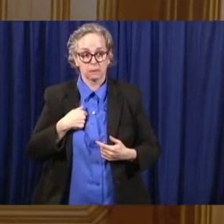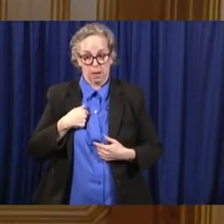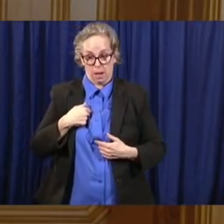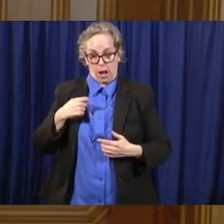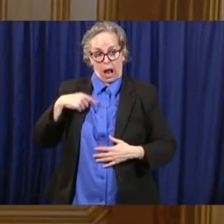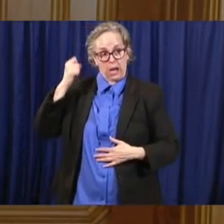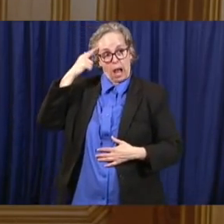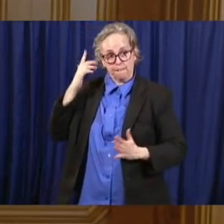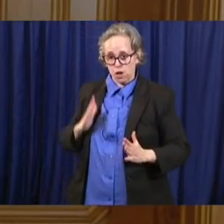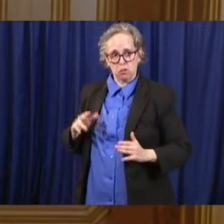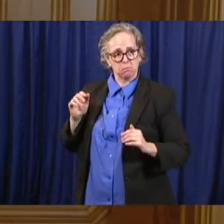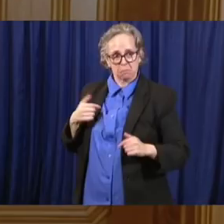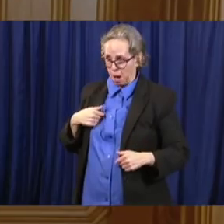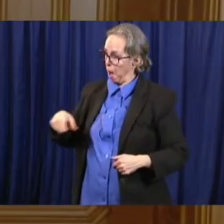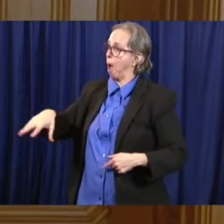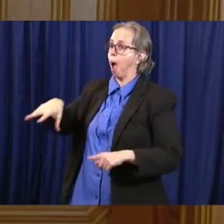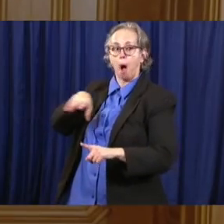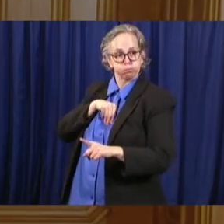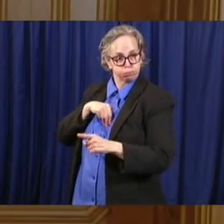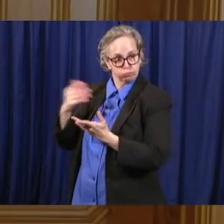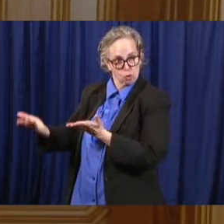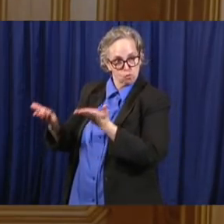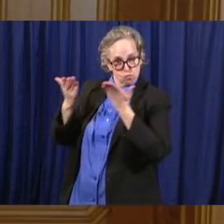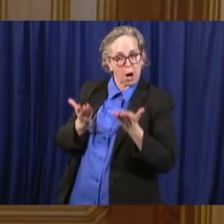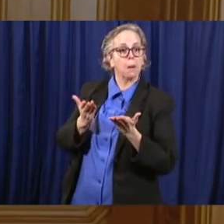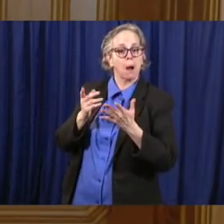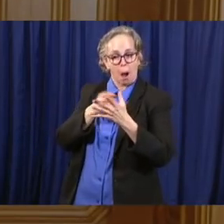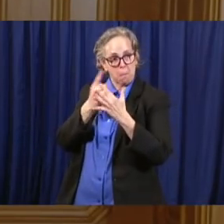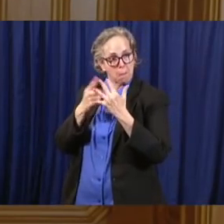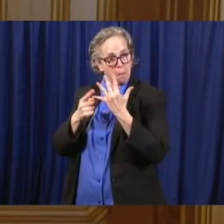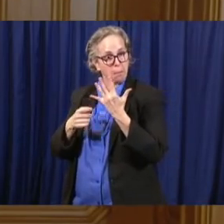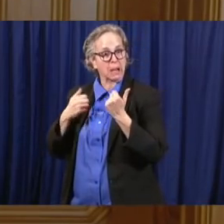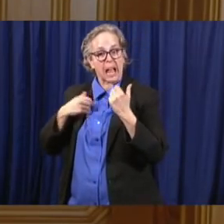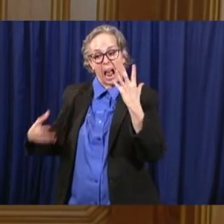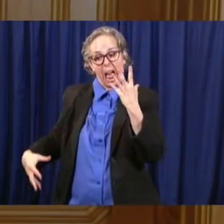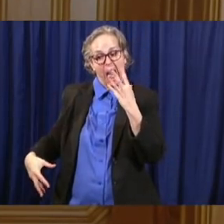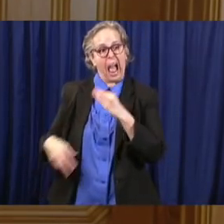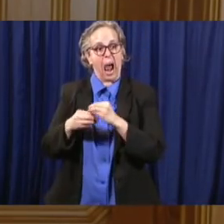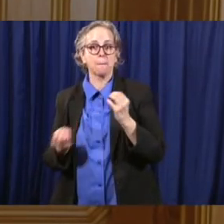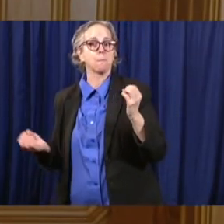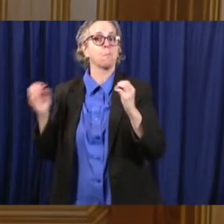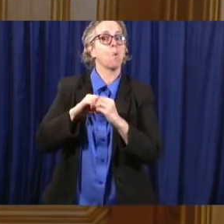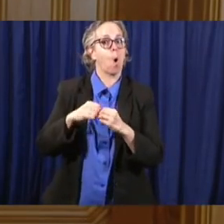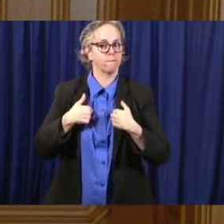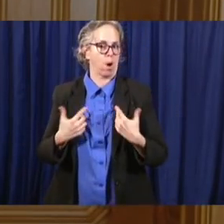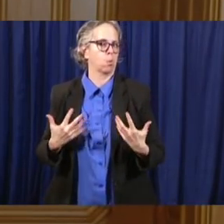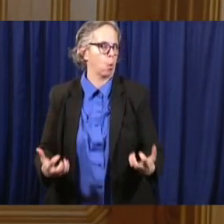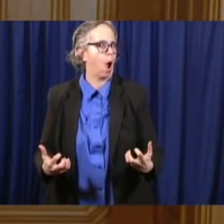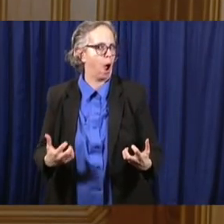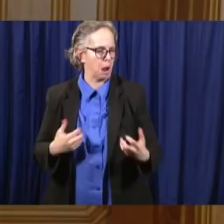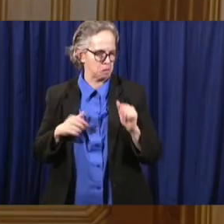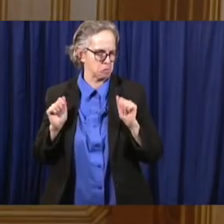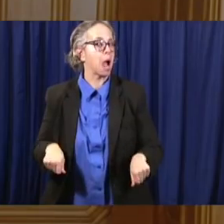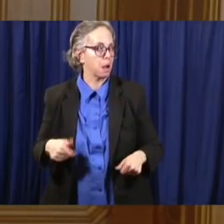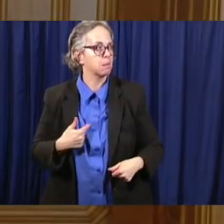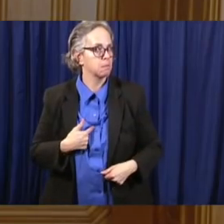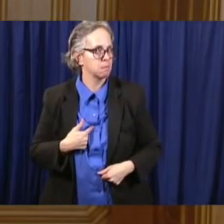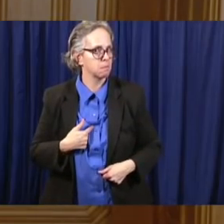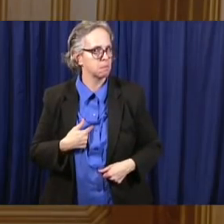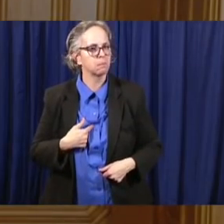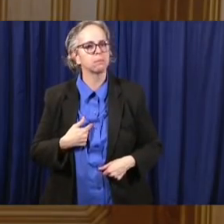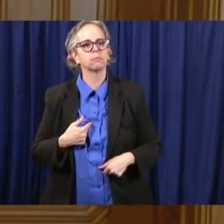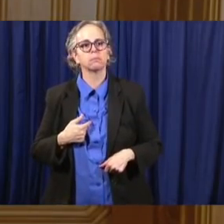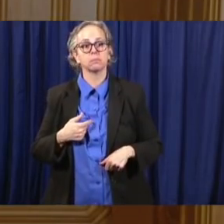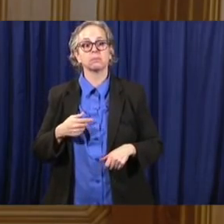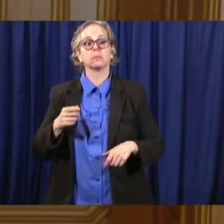or I can add additional conditions as well. If in the future then the conditions